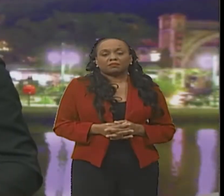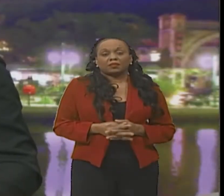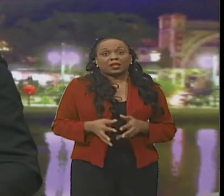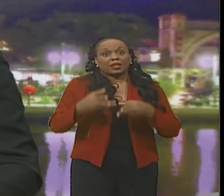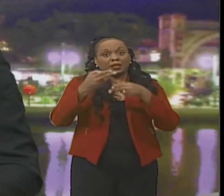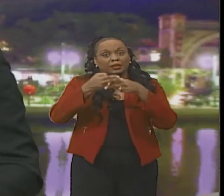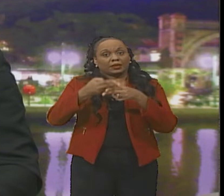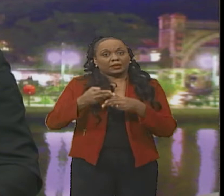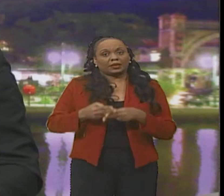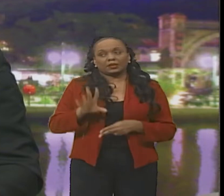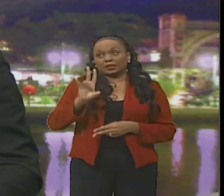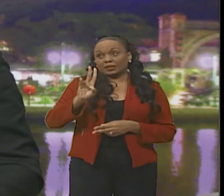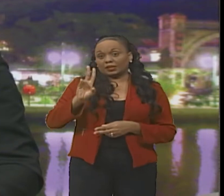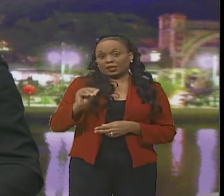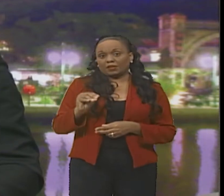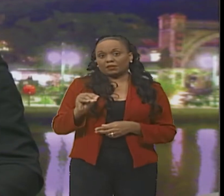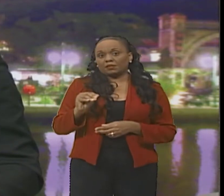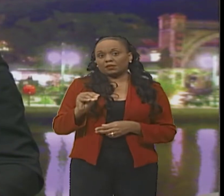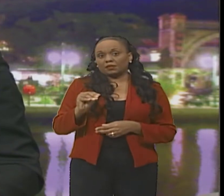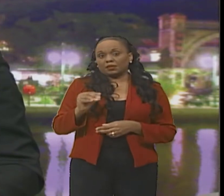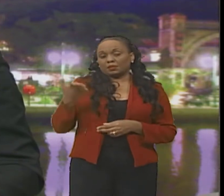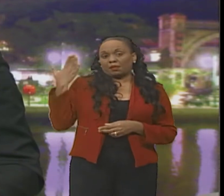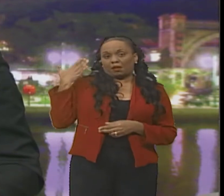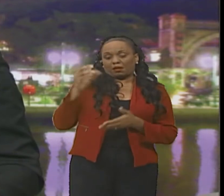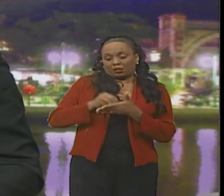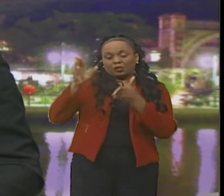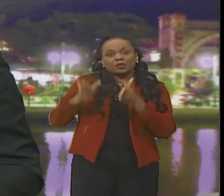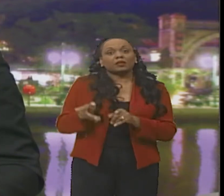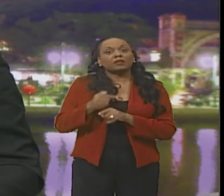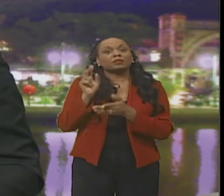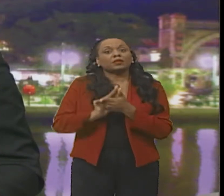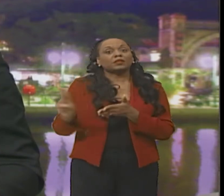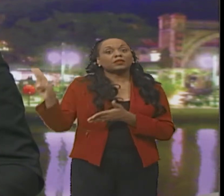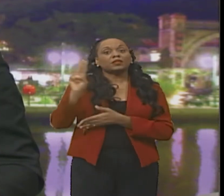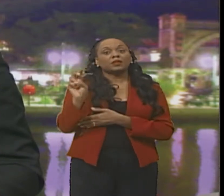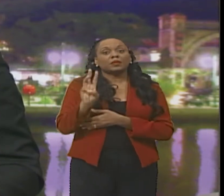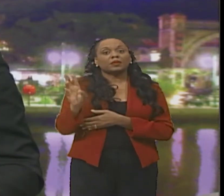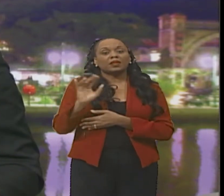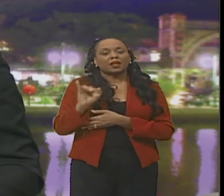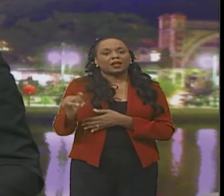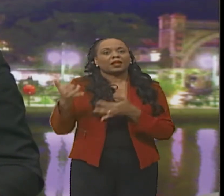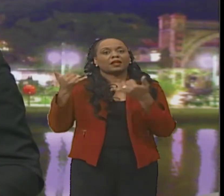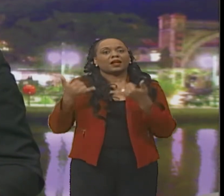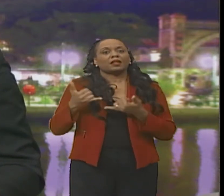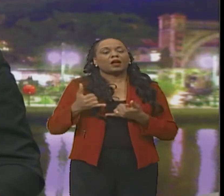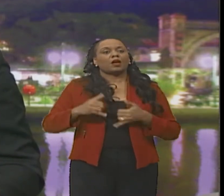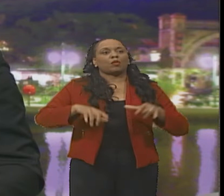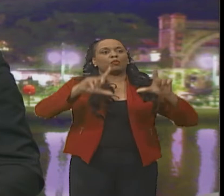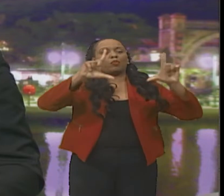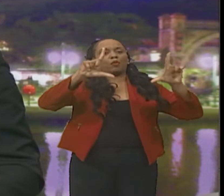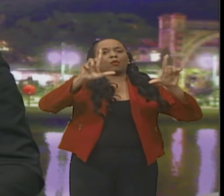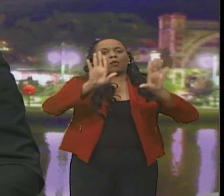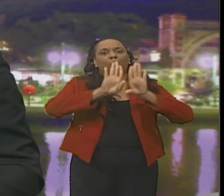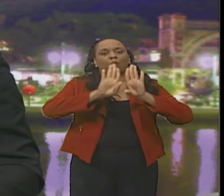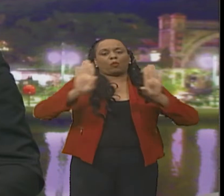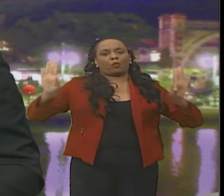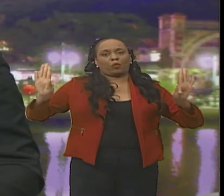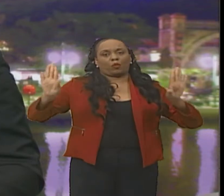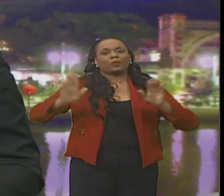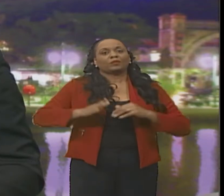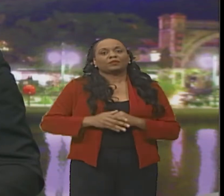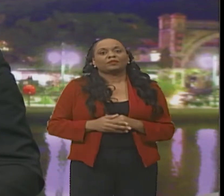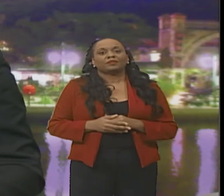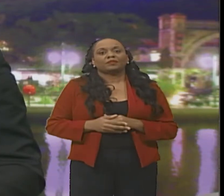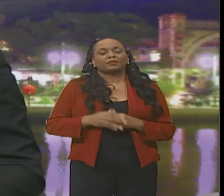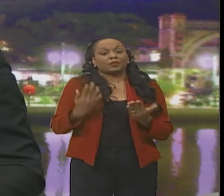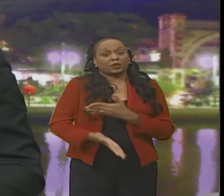And the names of 70 outstanding alumni of the University of the West Indies now adorn the Cave Hill campus. This morning, dignitaries and leaders